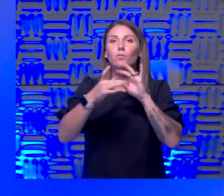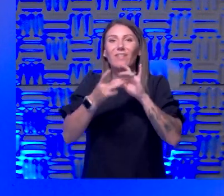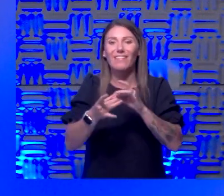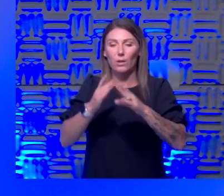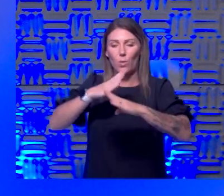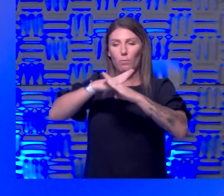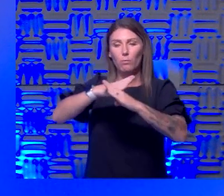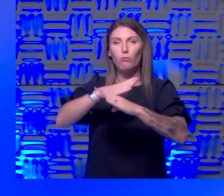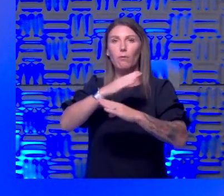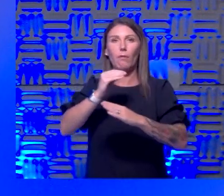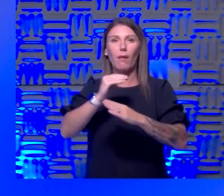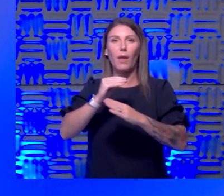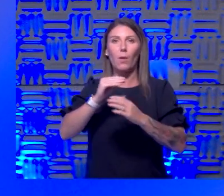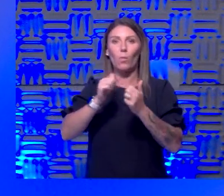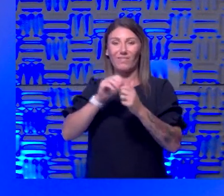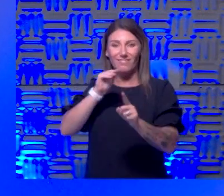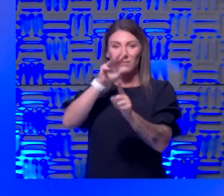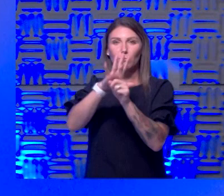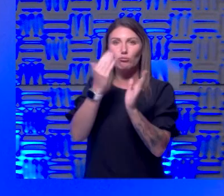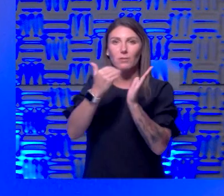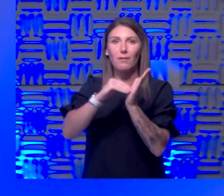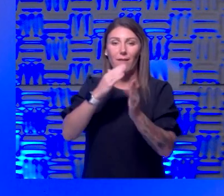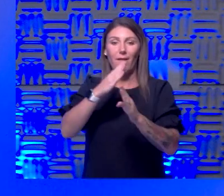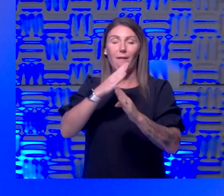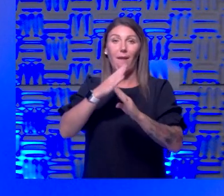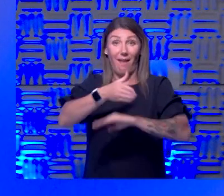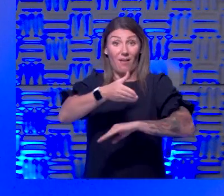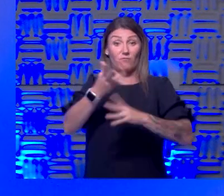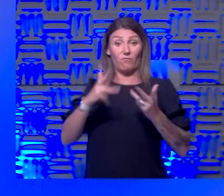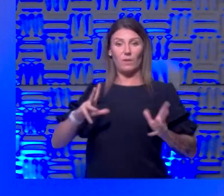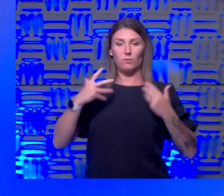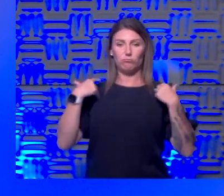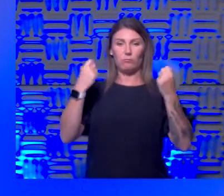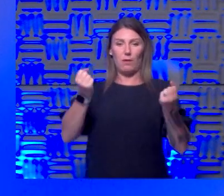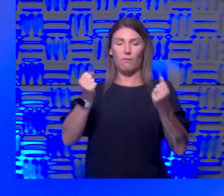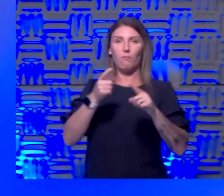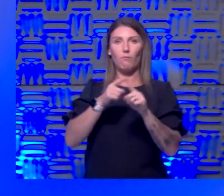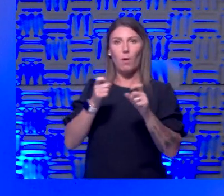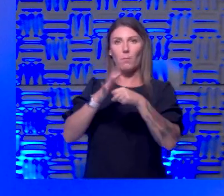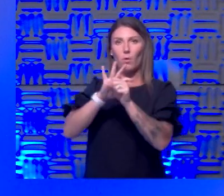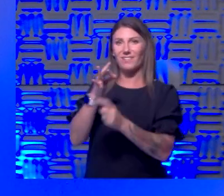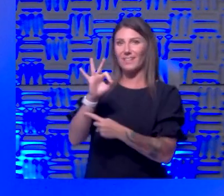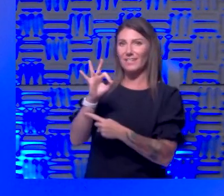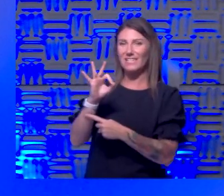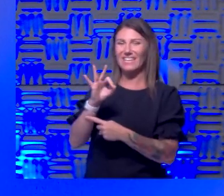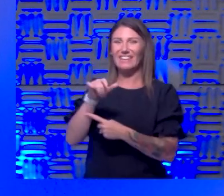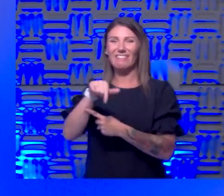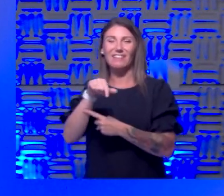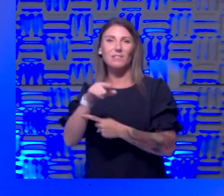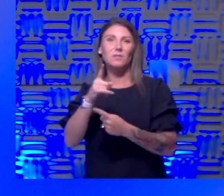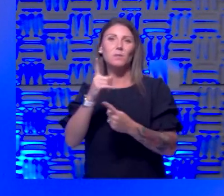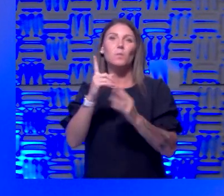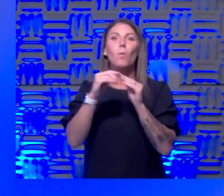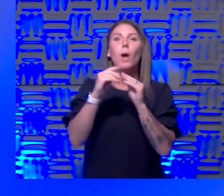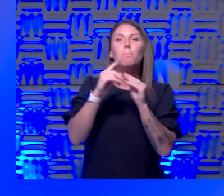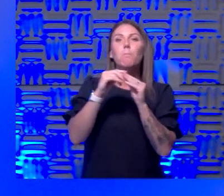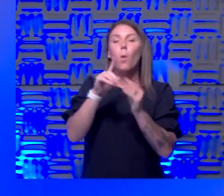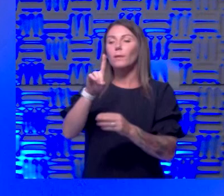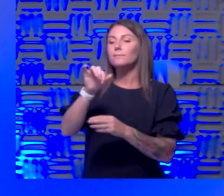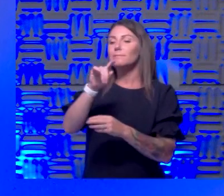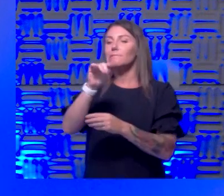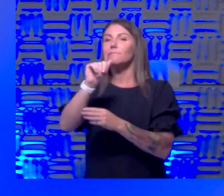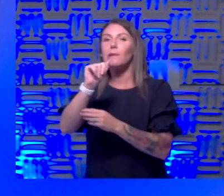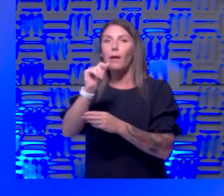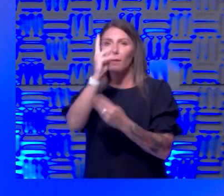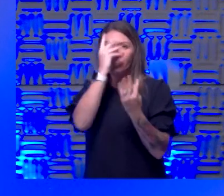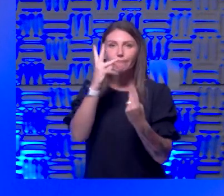with re-exposure to the infection after you are recovered from COVID. This is just one more data point that we can look at, more information that we